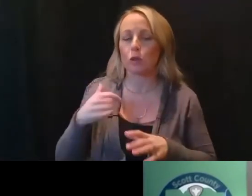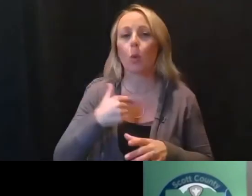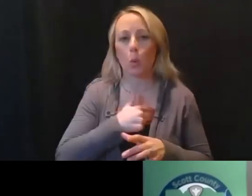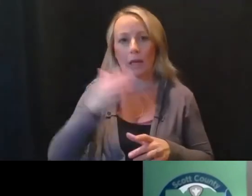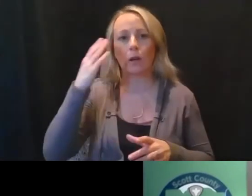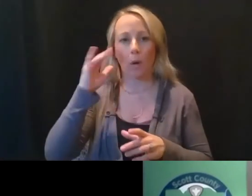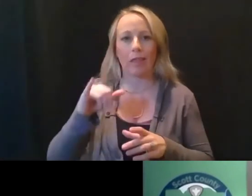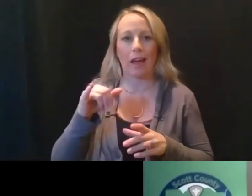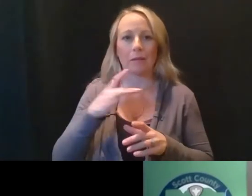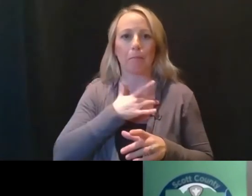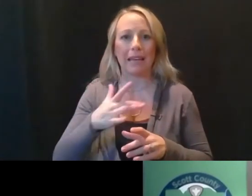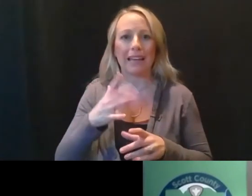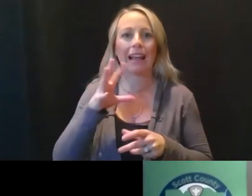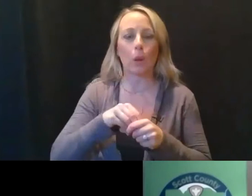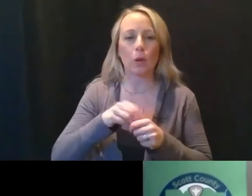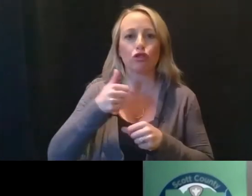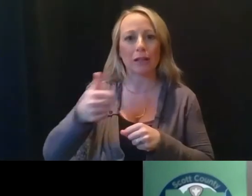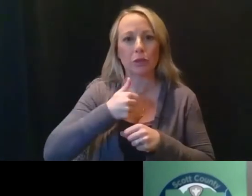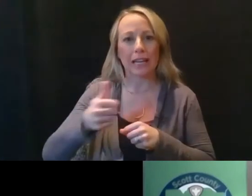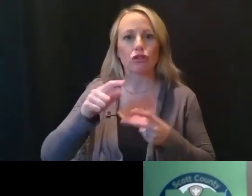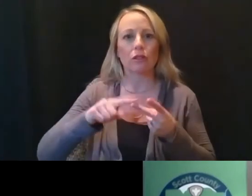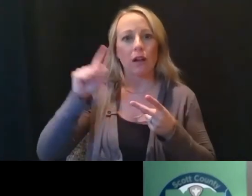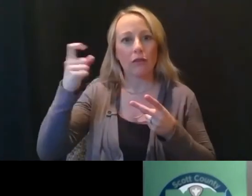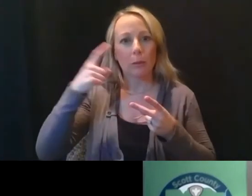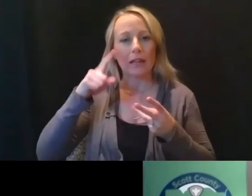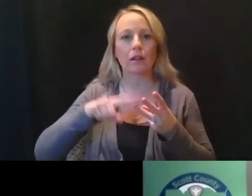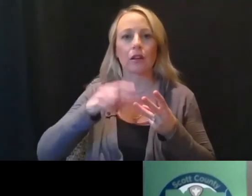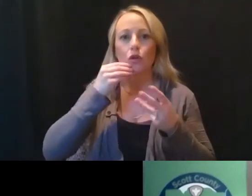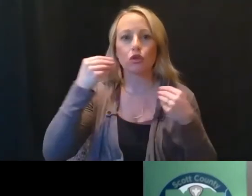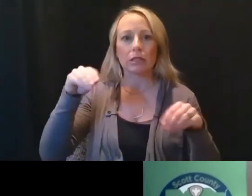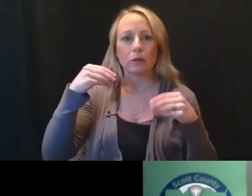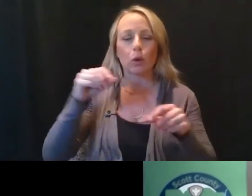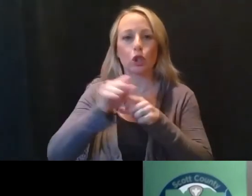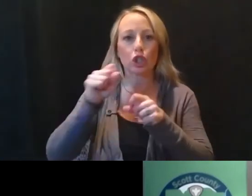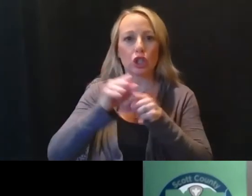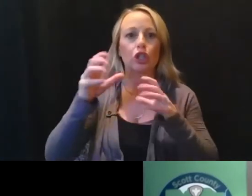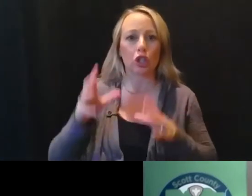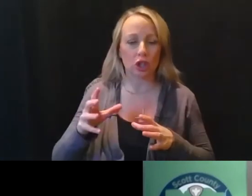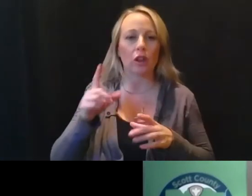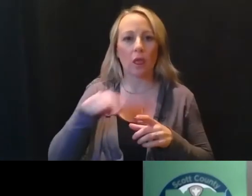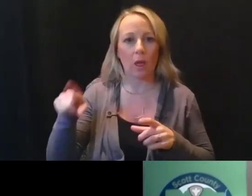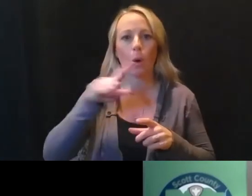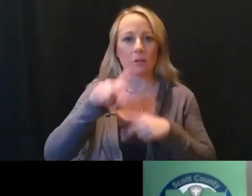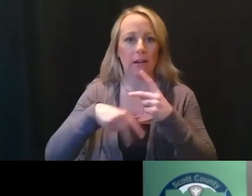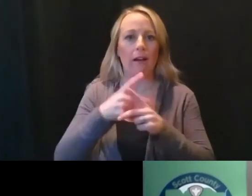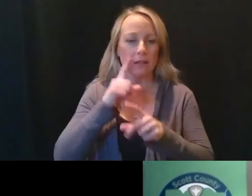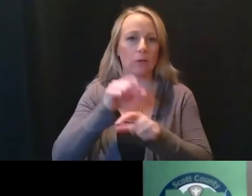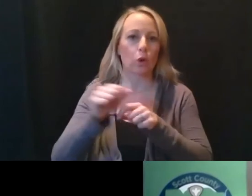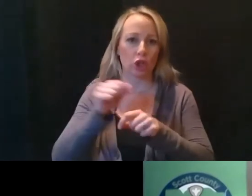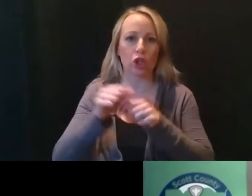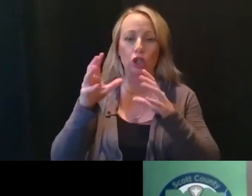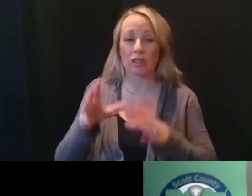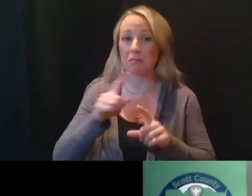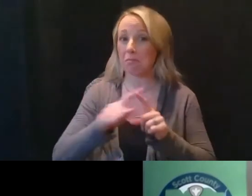included transportation, government, grocery store workers, those types of workers. But until